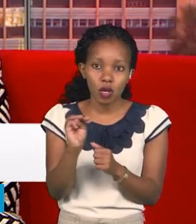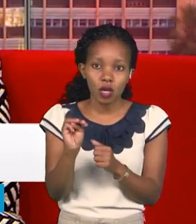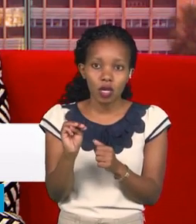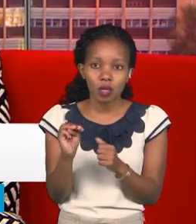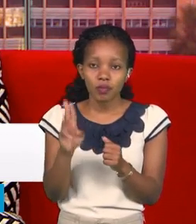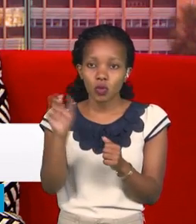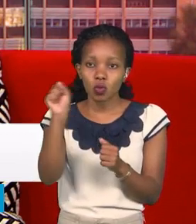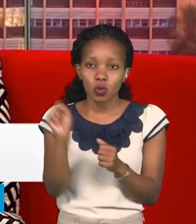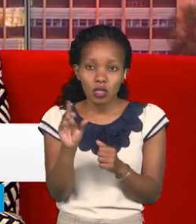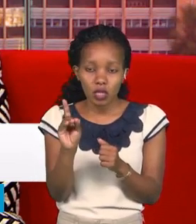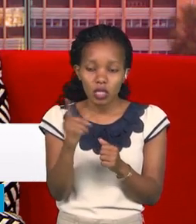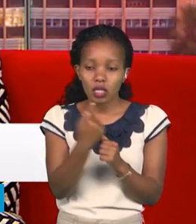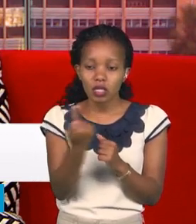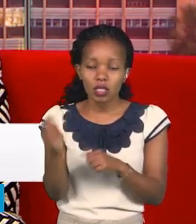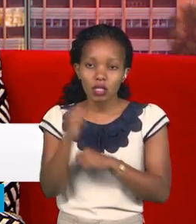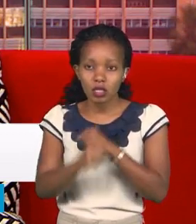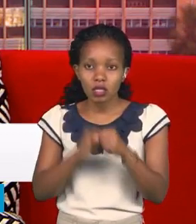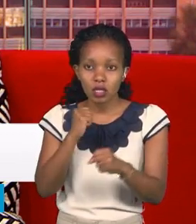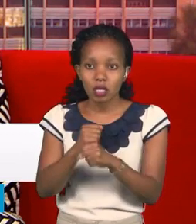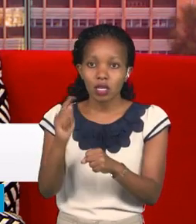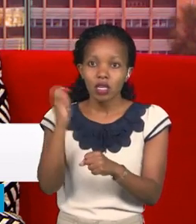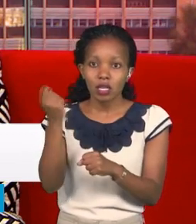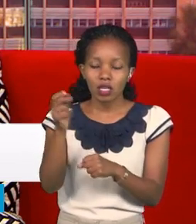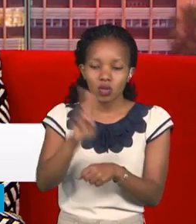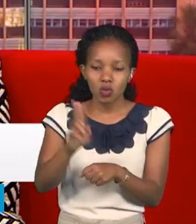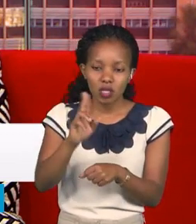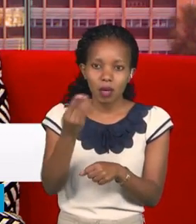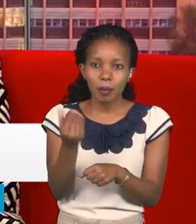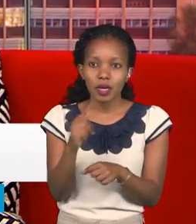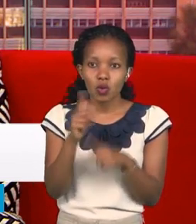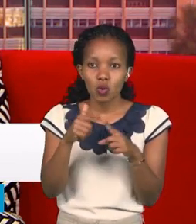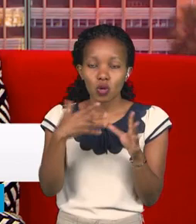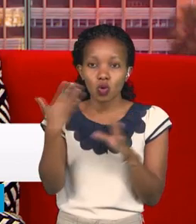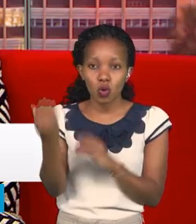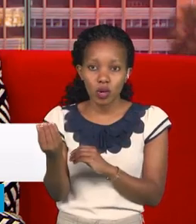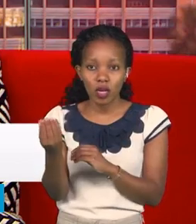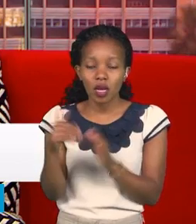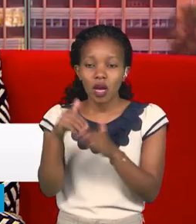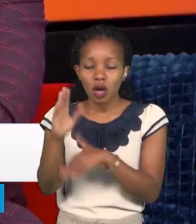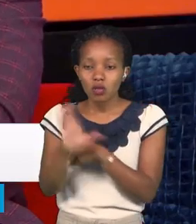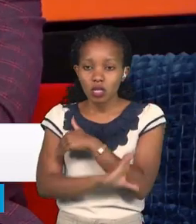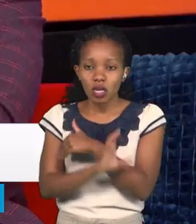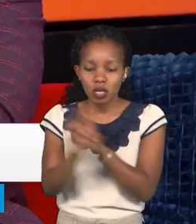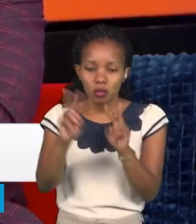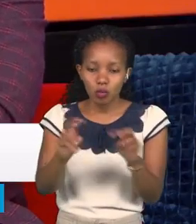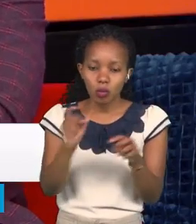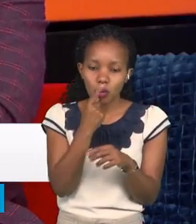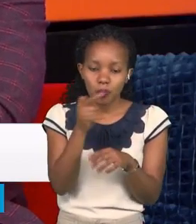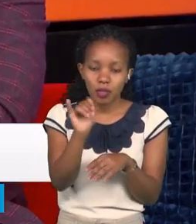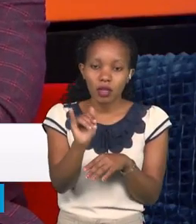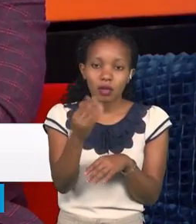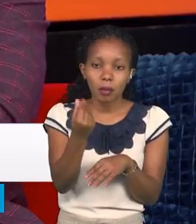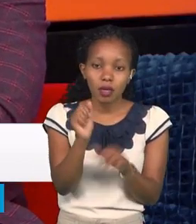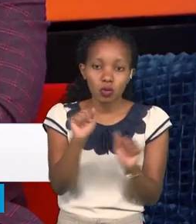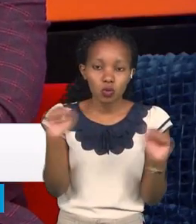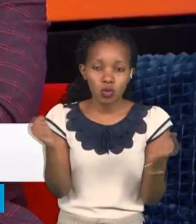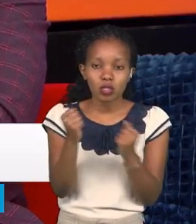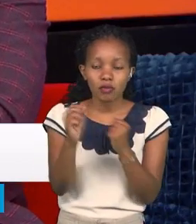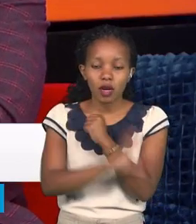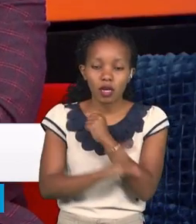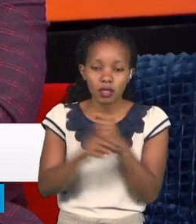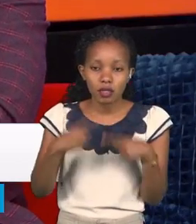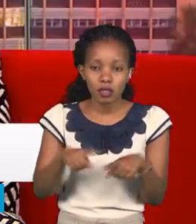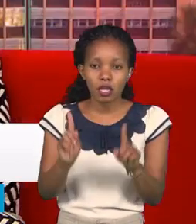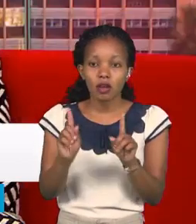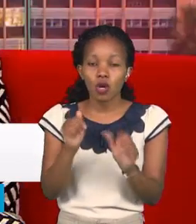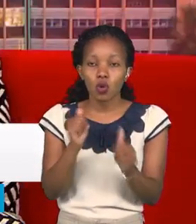USD every year. You know, Kenyans are spending by going out of the country to seek the treatment. Outbound, now that money can be saved in the country itself,